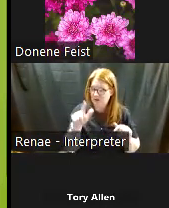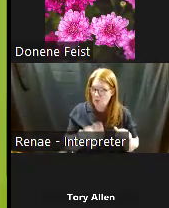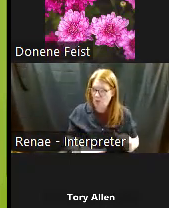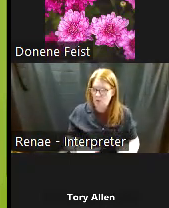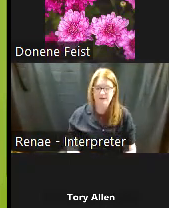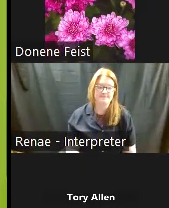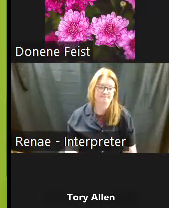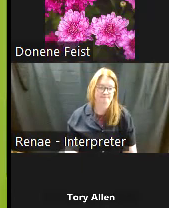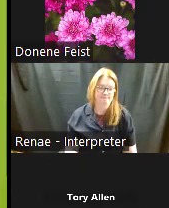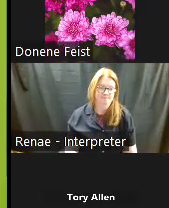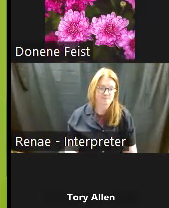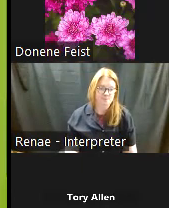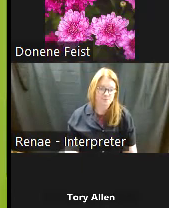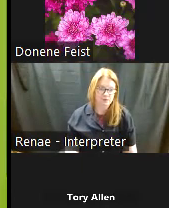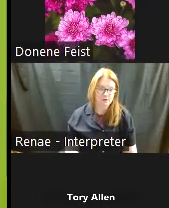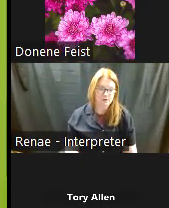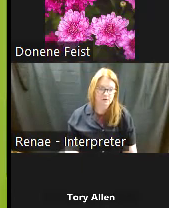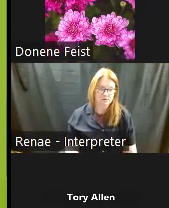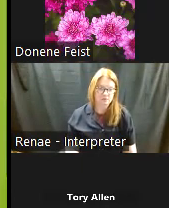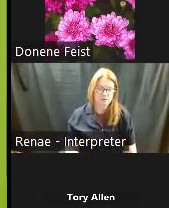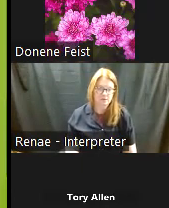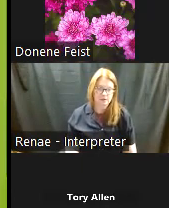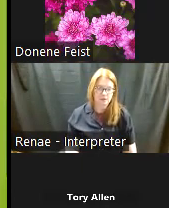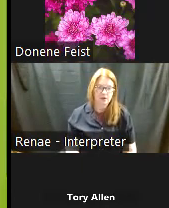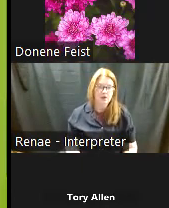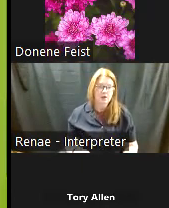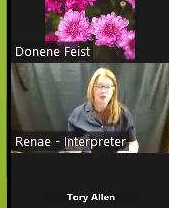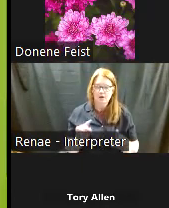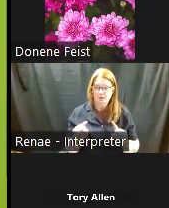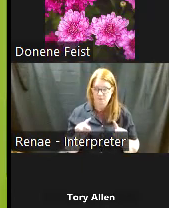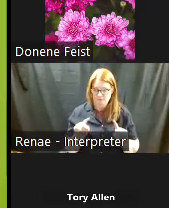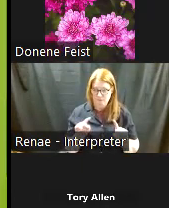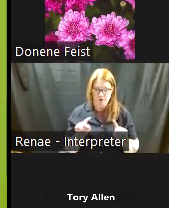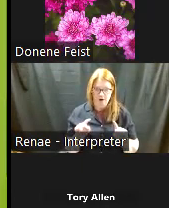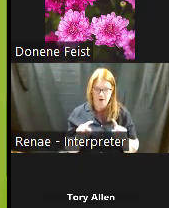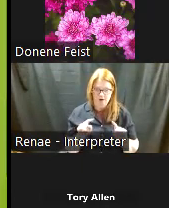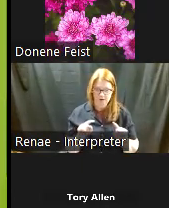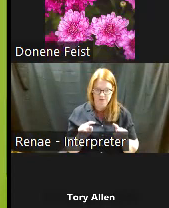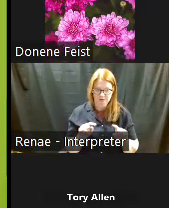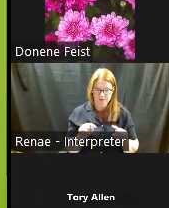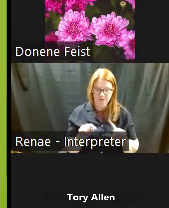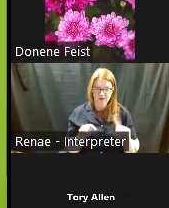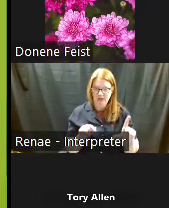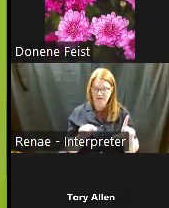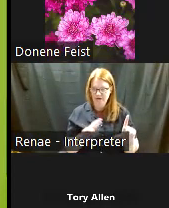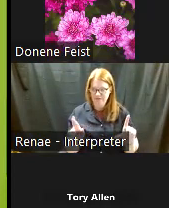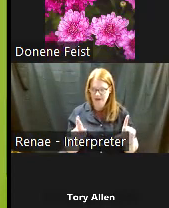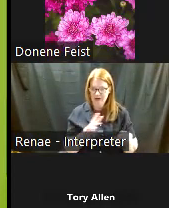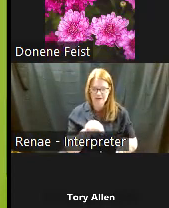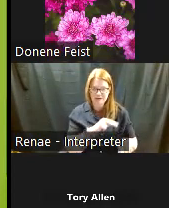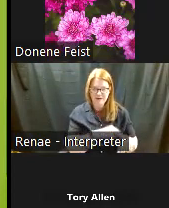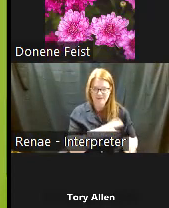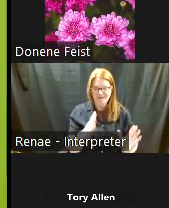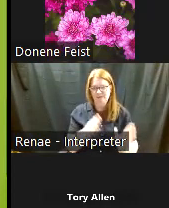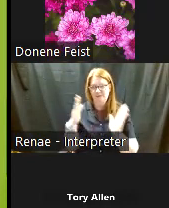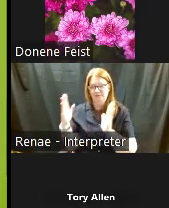down. And then both of these, you know, that graph, left ear and right ear are both normal. And